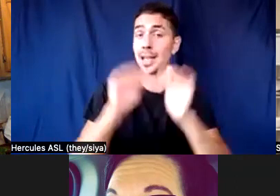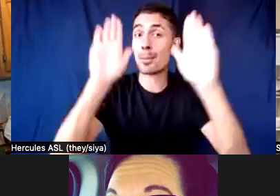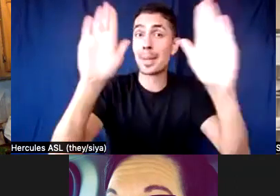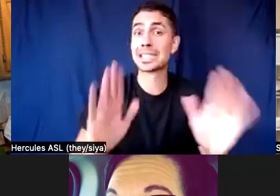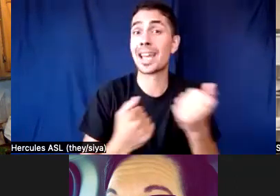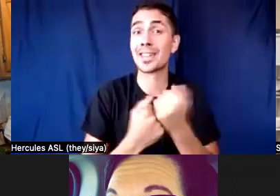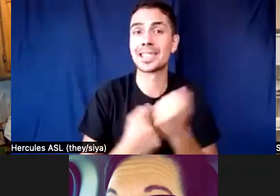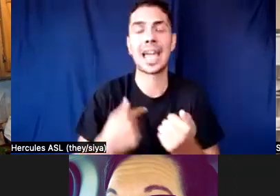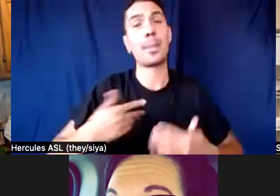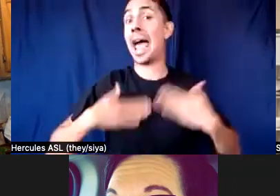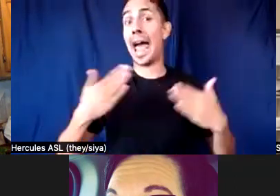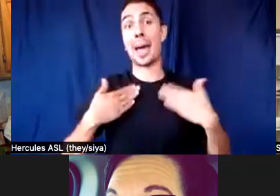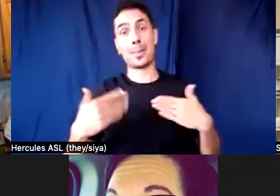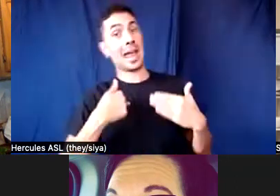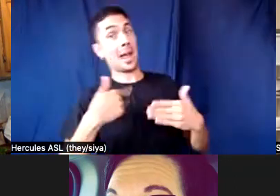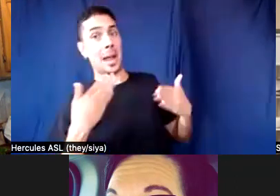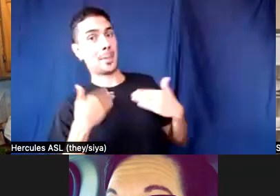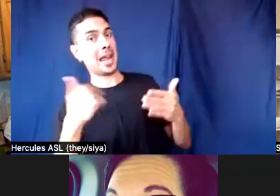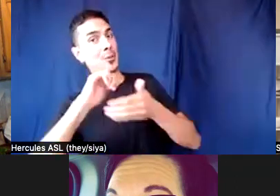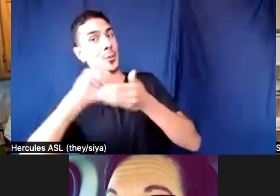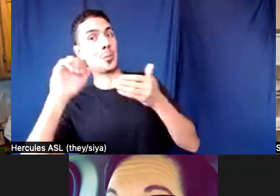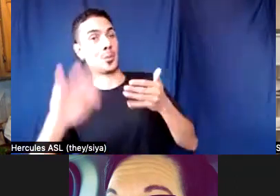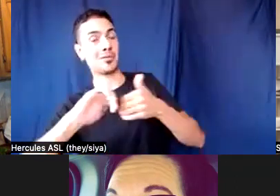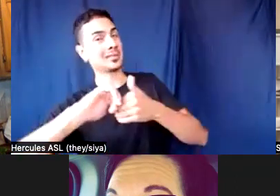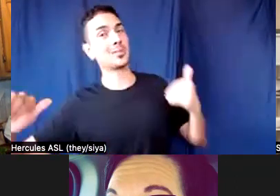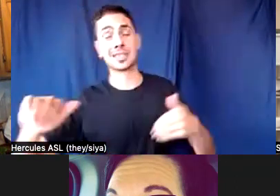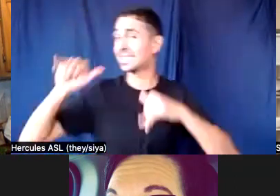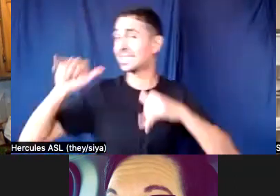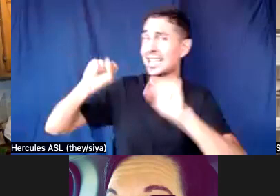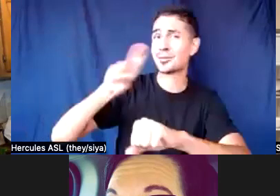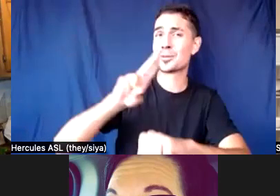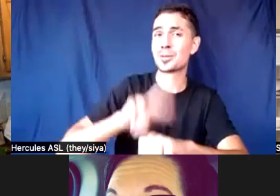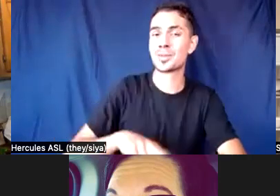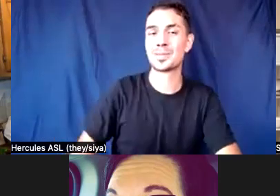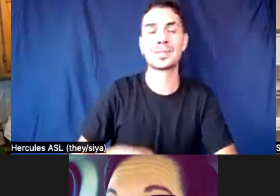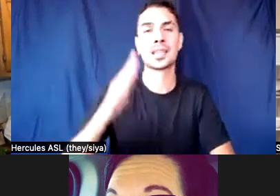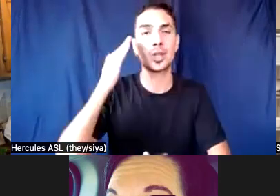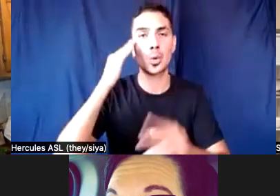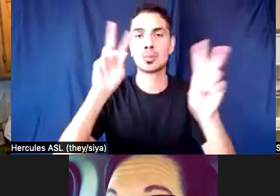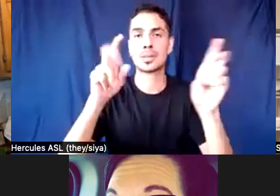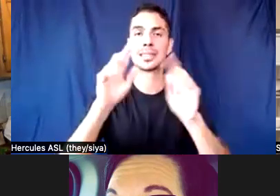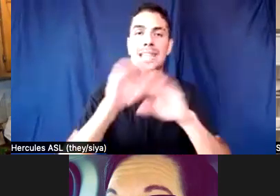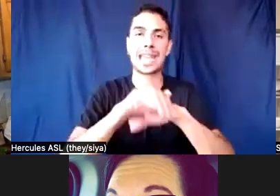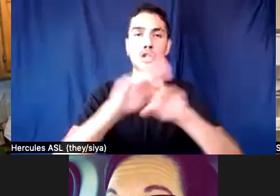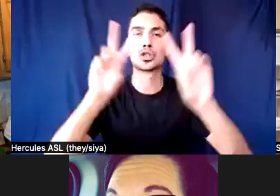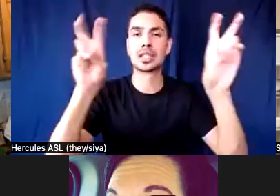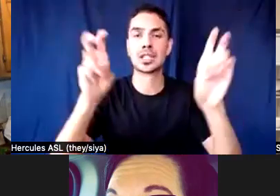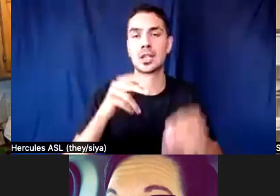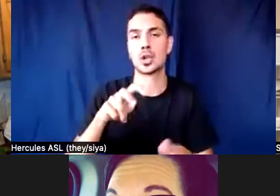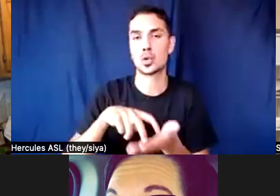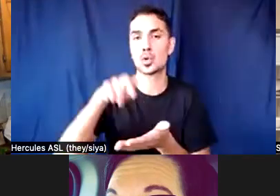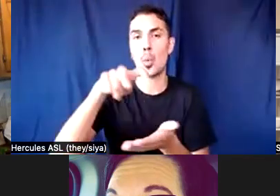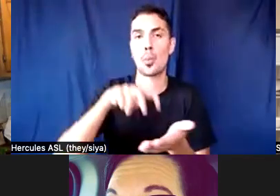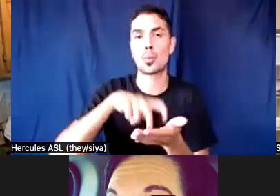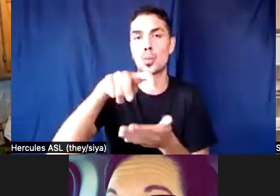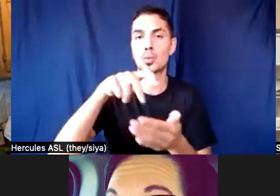But I got her out. Like jumping through the hoops, and if as many hoops as we can jump through on